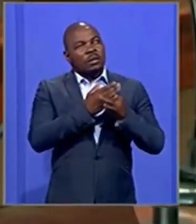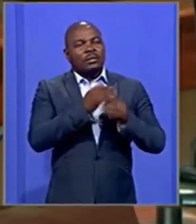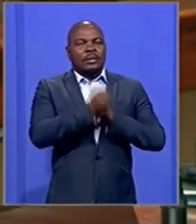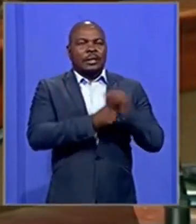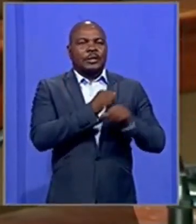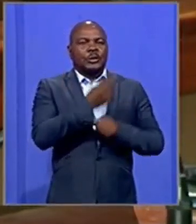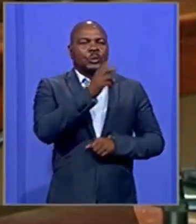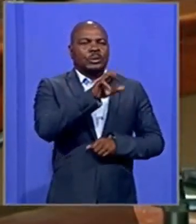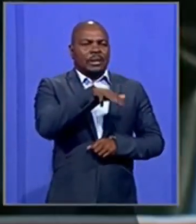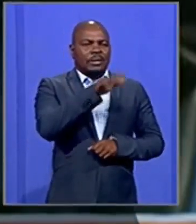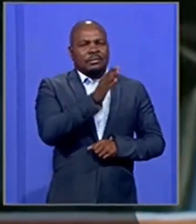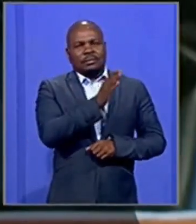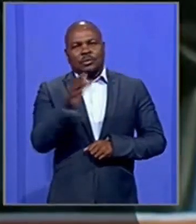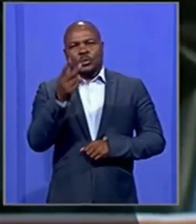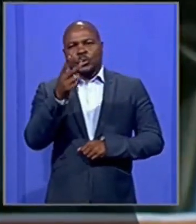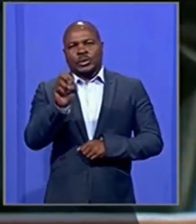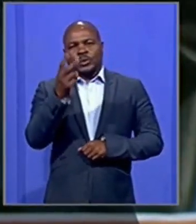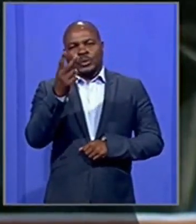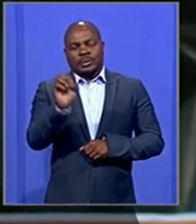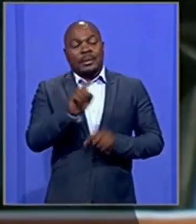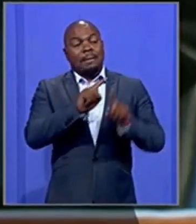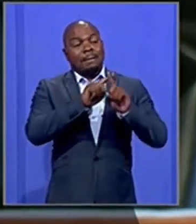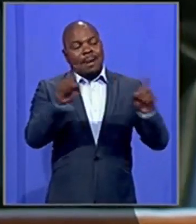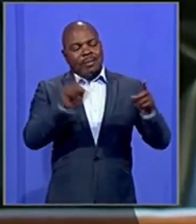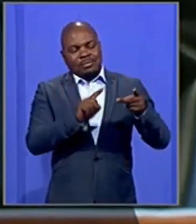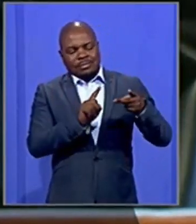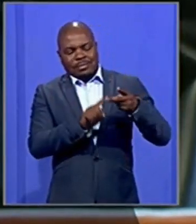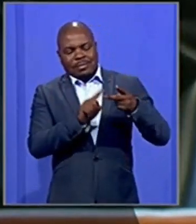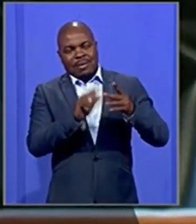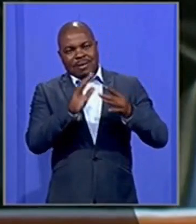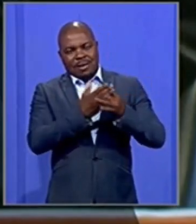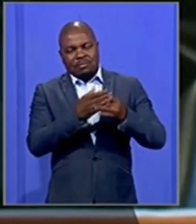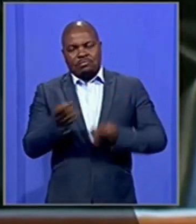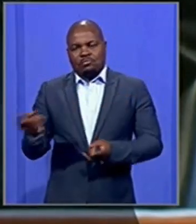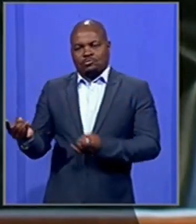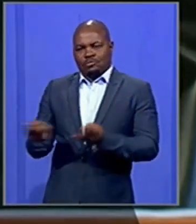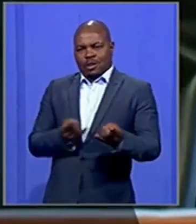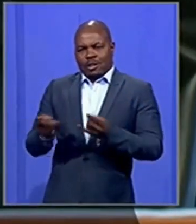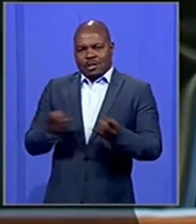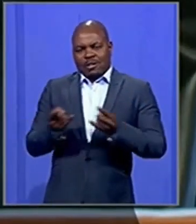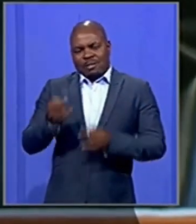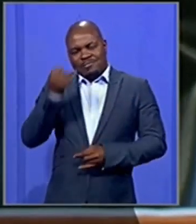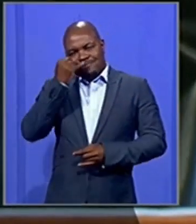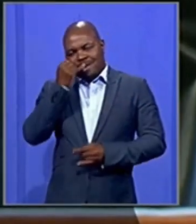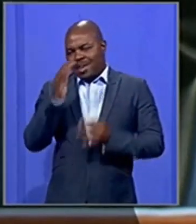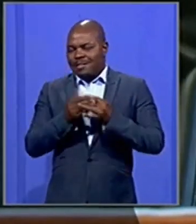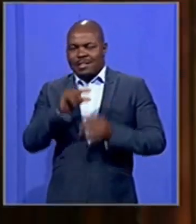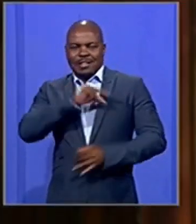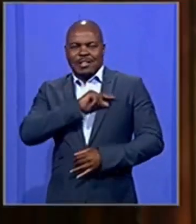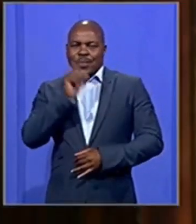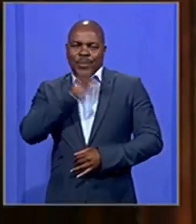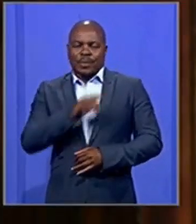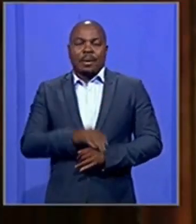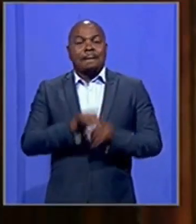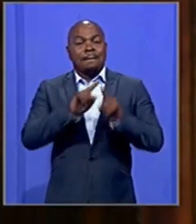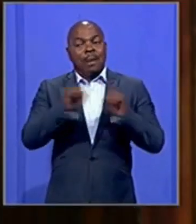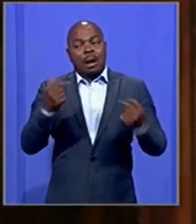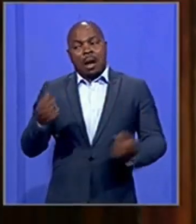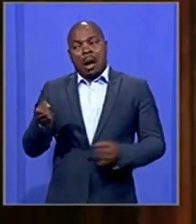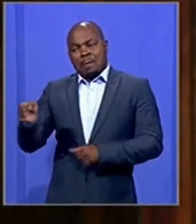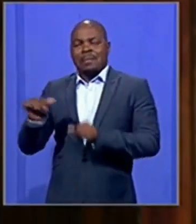Le ge go le bjalo, Sibiya ga se a bonwa molato ditatofatšong tša go rekiša diokobatši. Ga bjalo o sa le tshekong ya polao